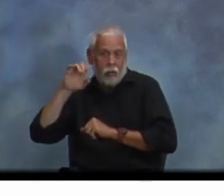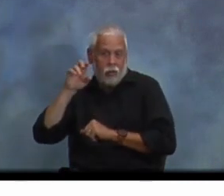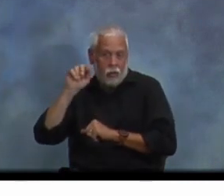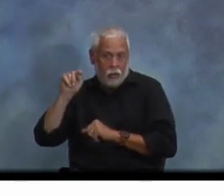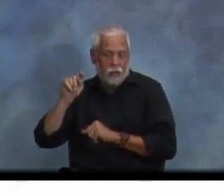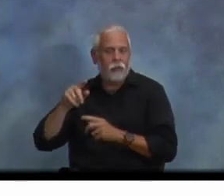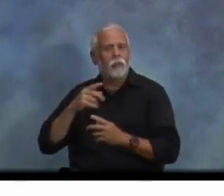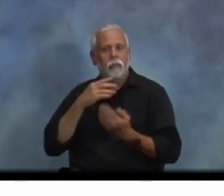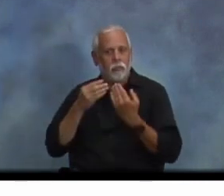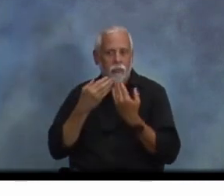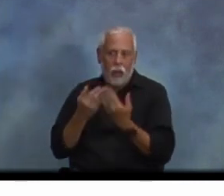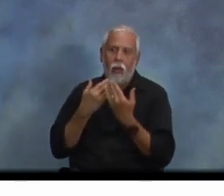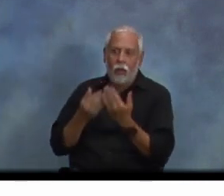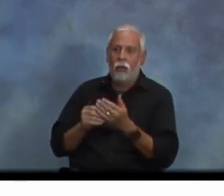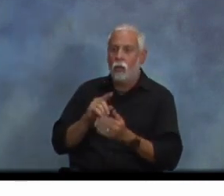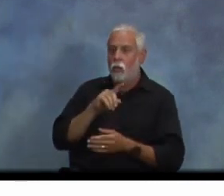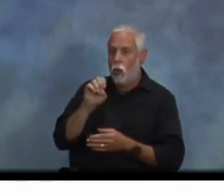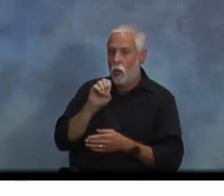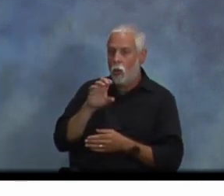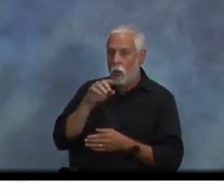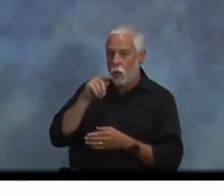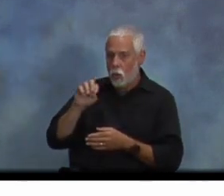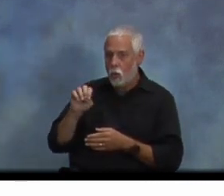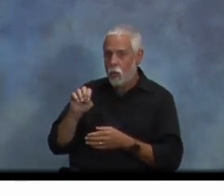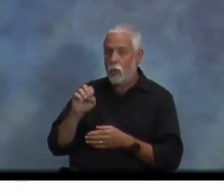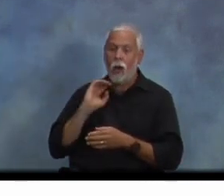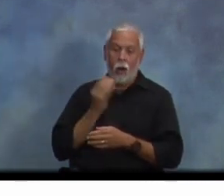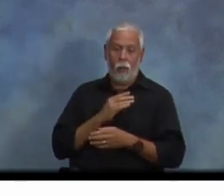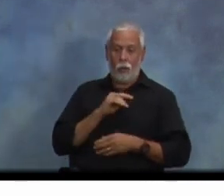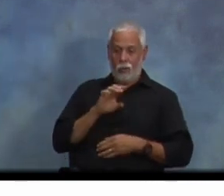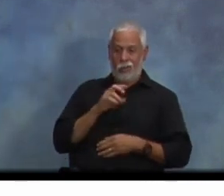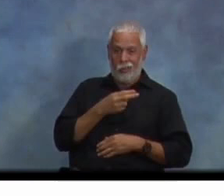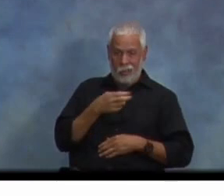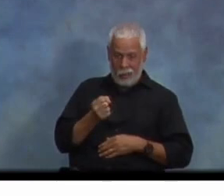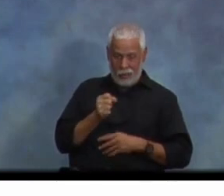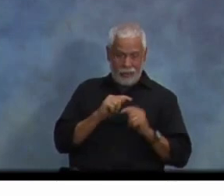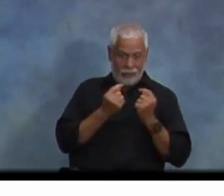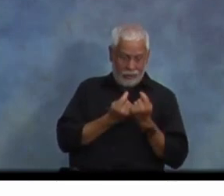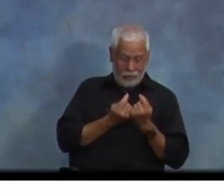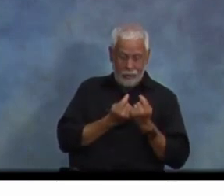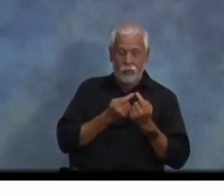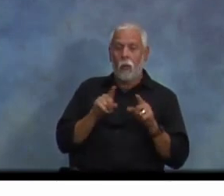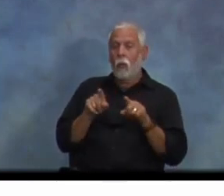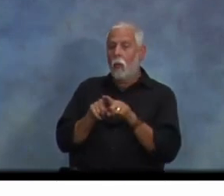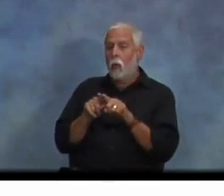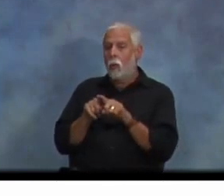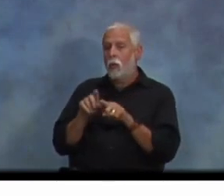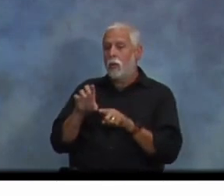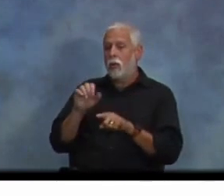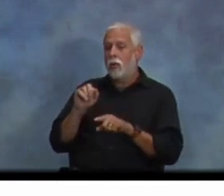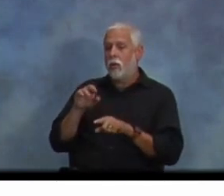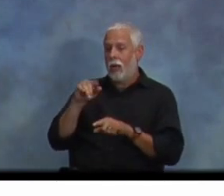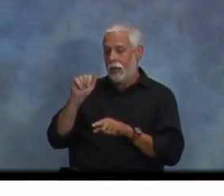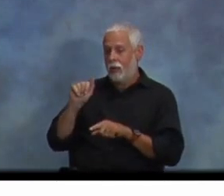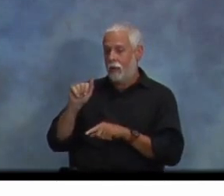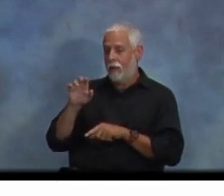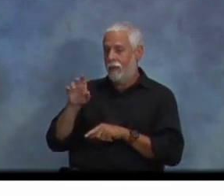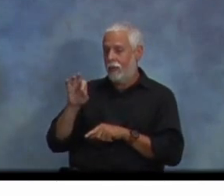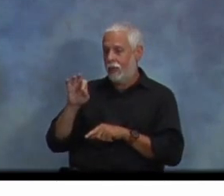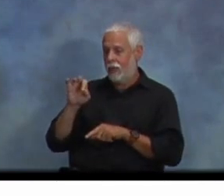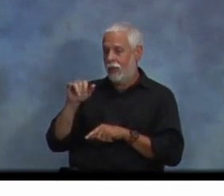a special thanks to Zoe Mpofu from our Buncombe County HHS team, and also Carolina